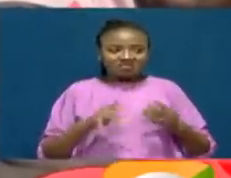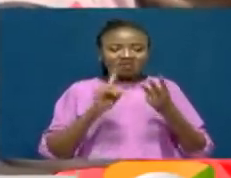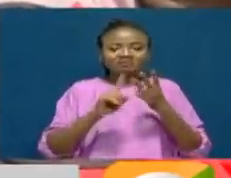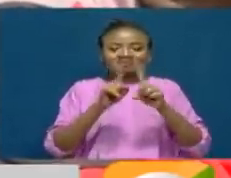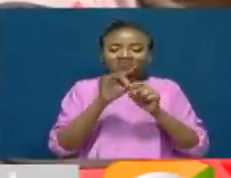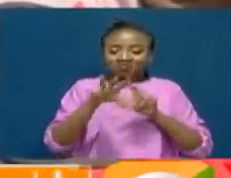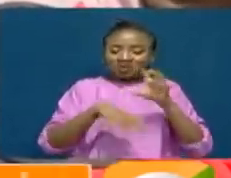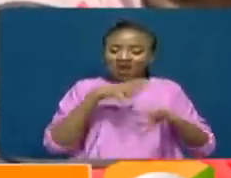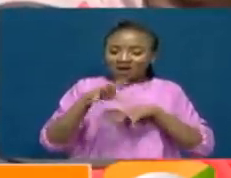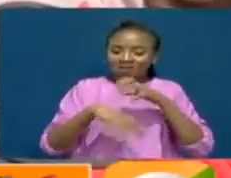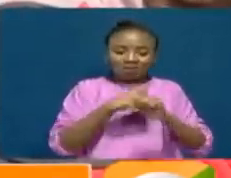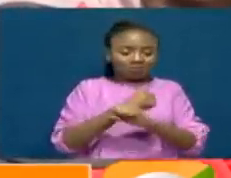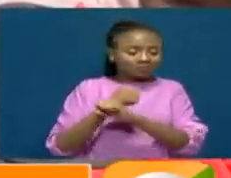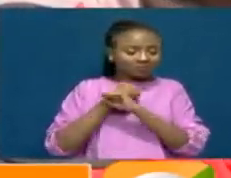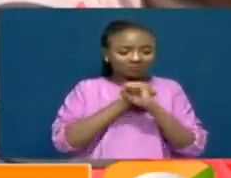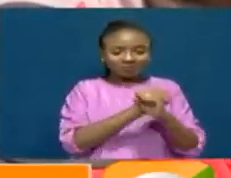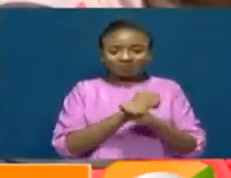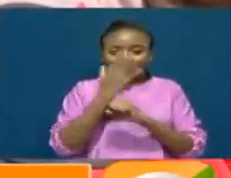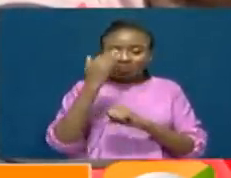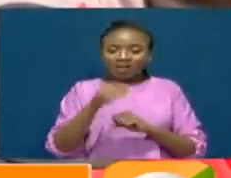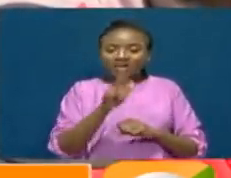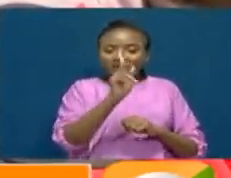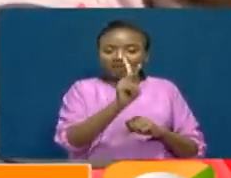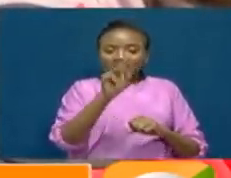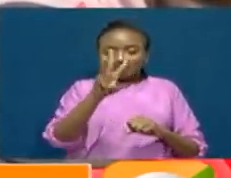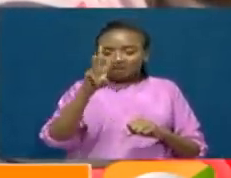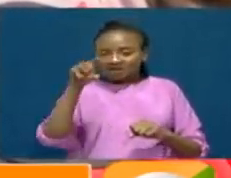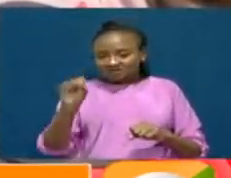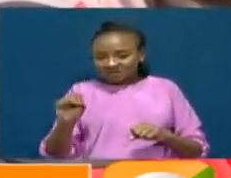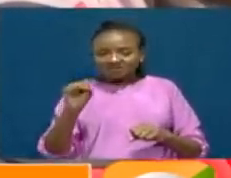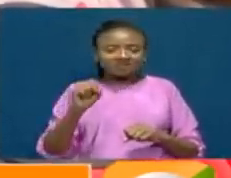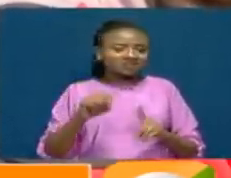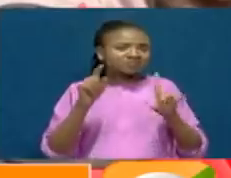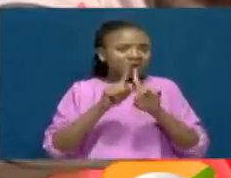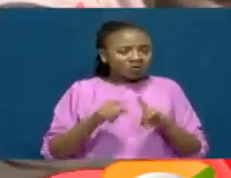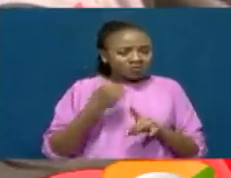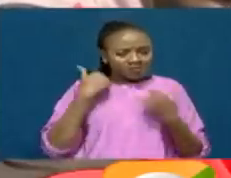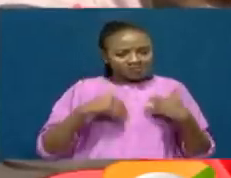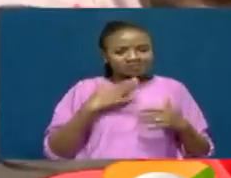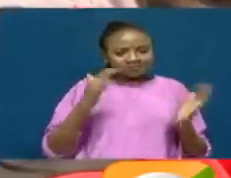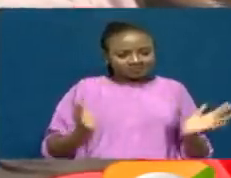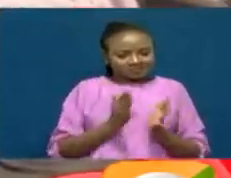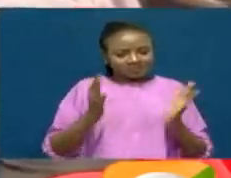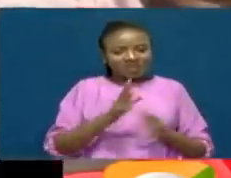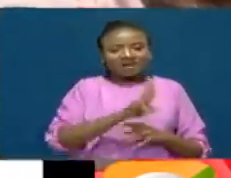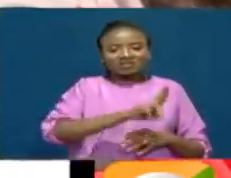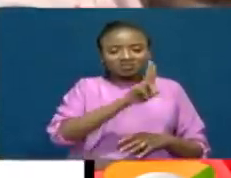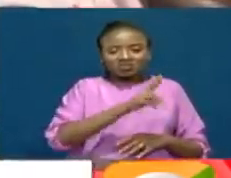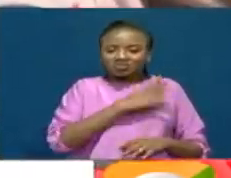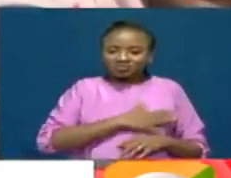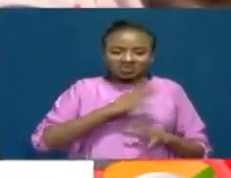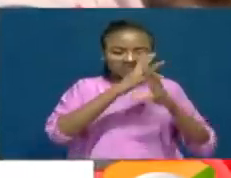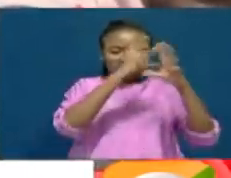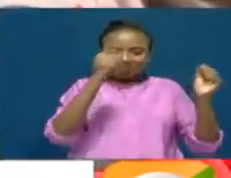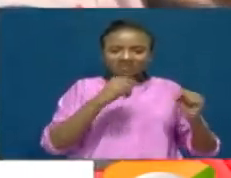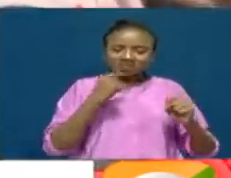the animals, for example, the Kenya wildlife. And I will also encourage the president to do more so